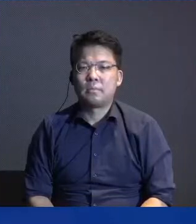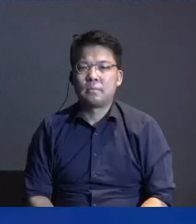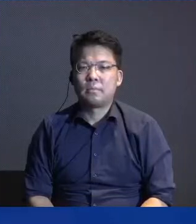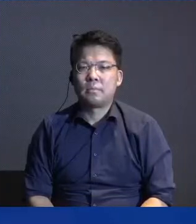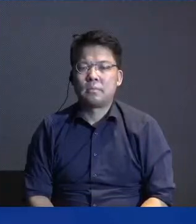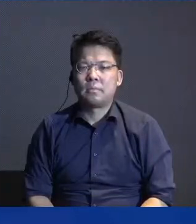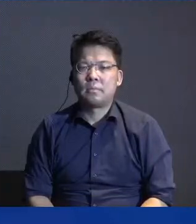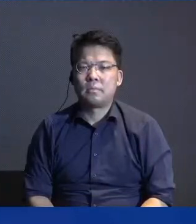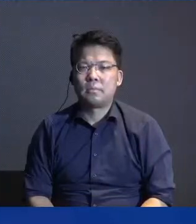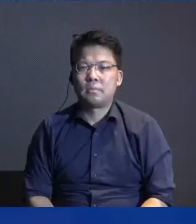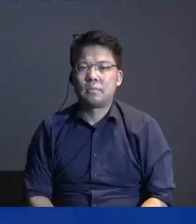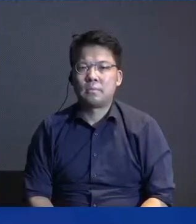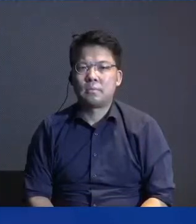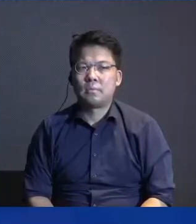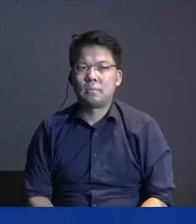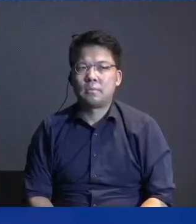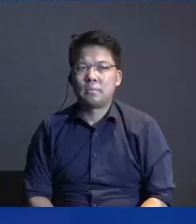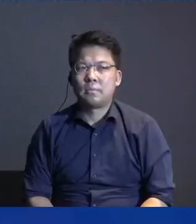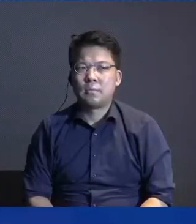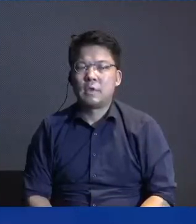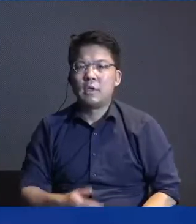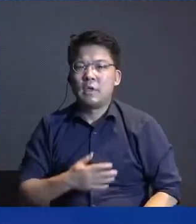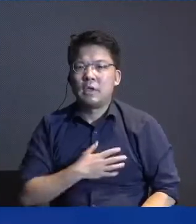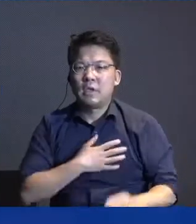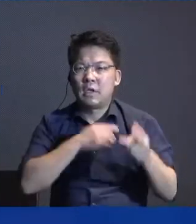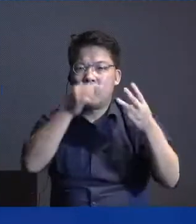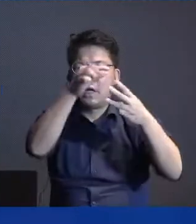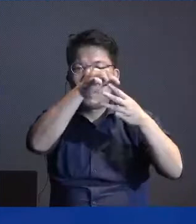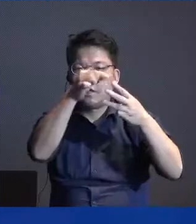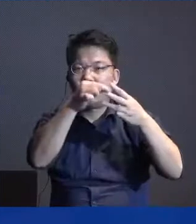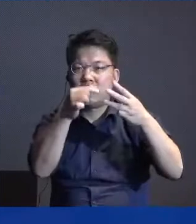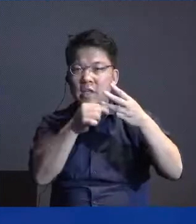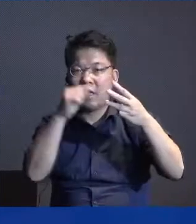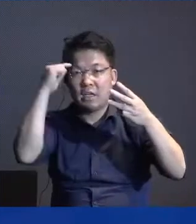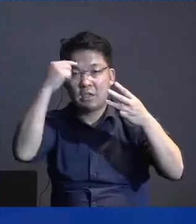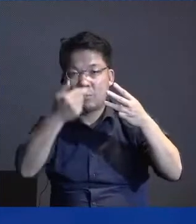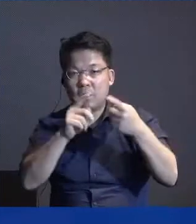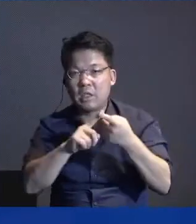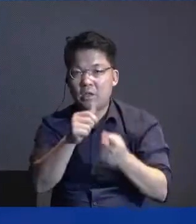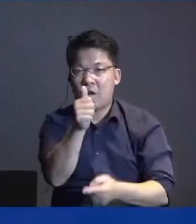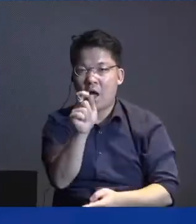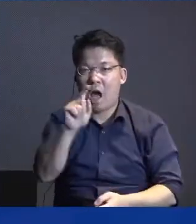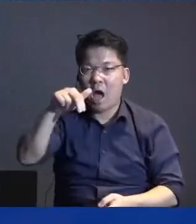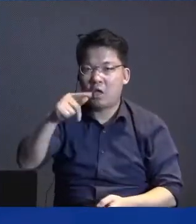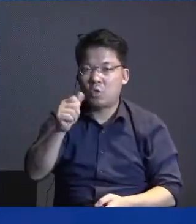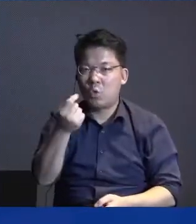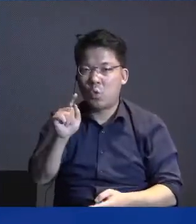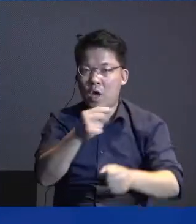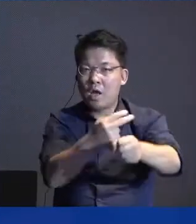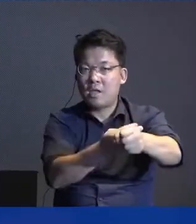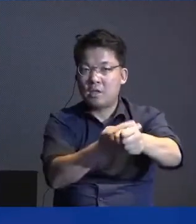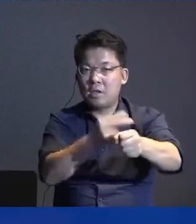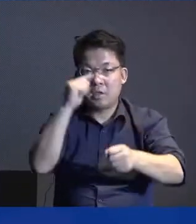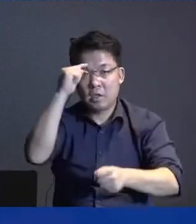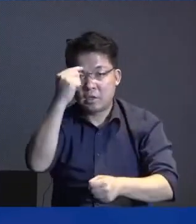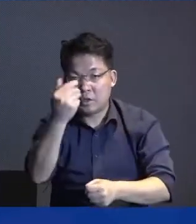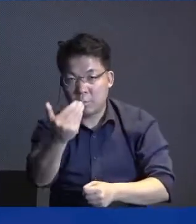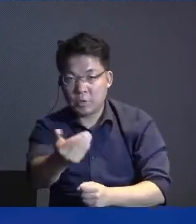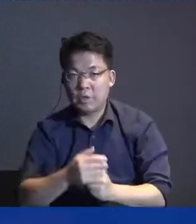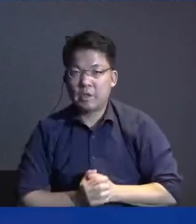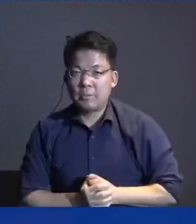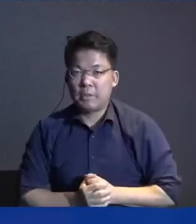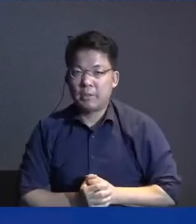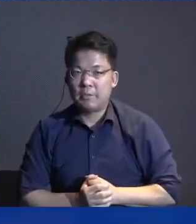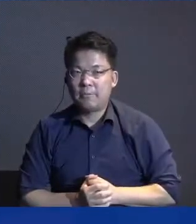have 3 questions for you from the audience. So I will read those questions for you. And while you